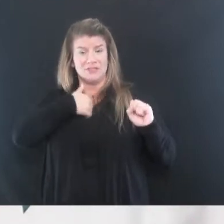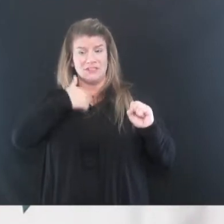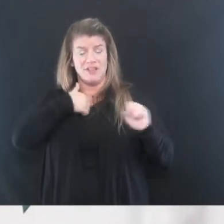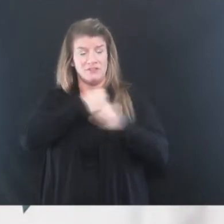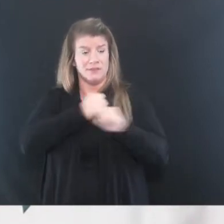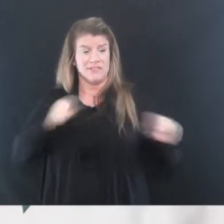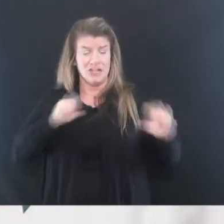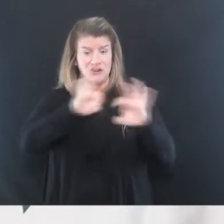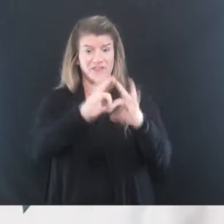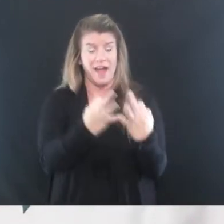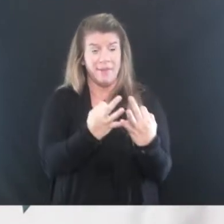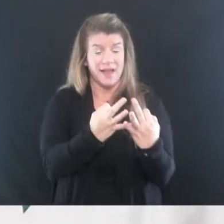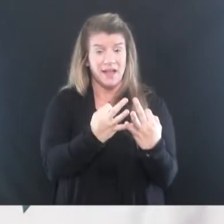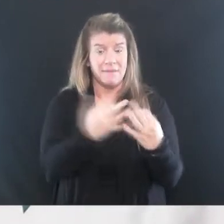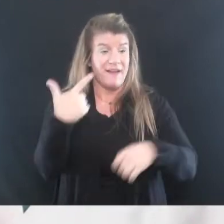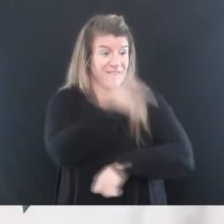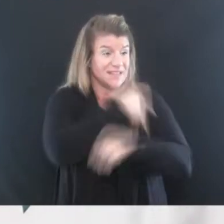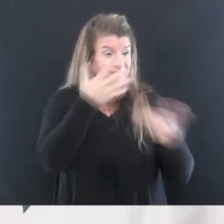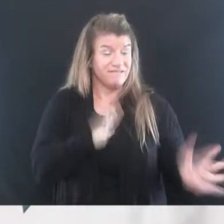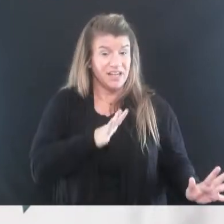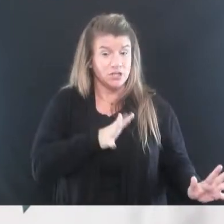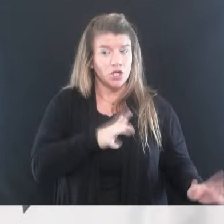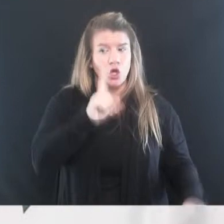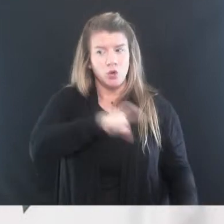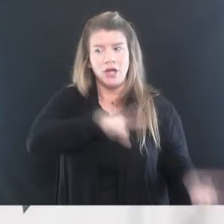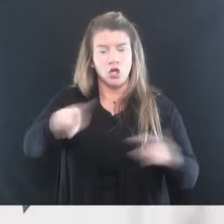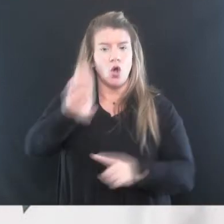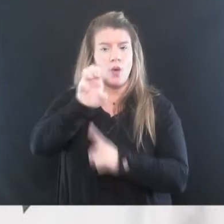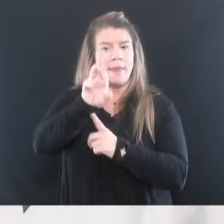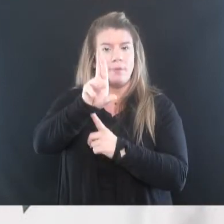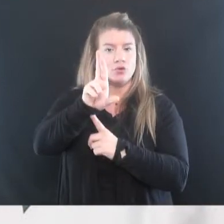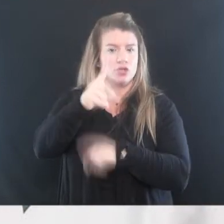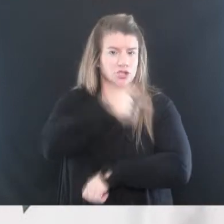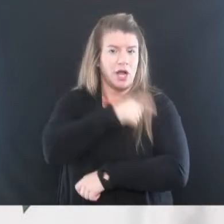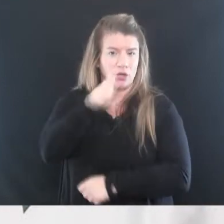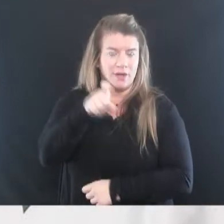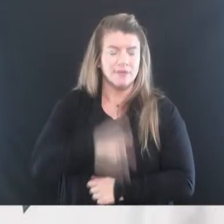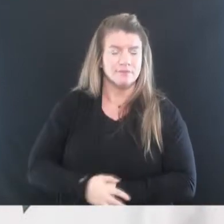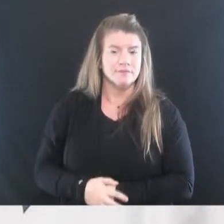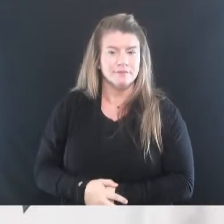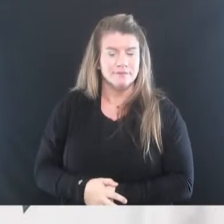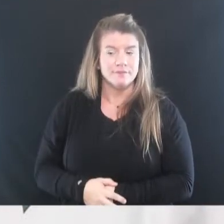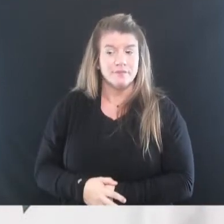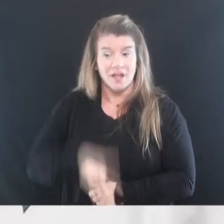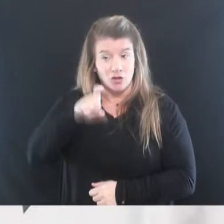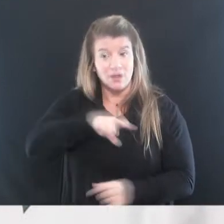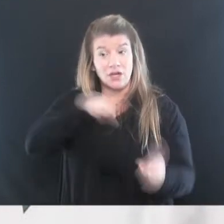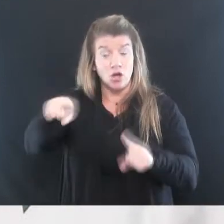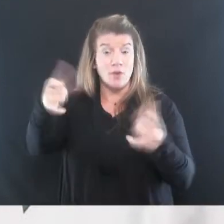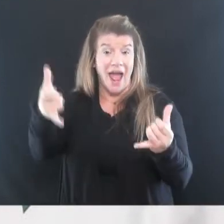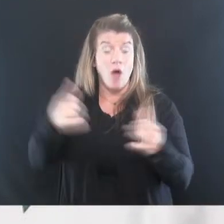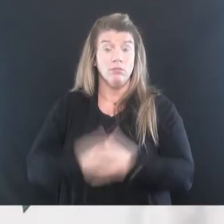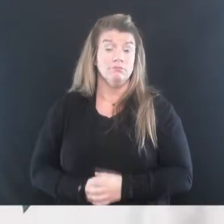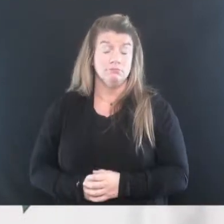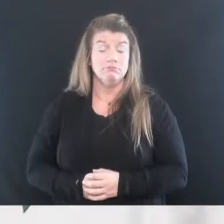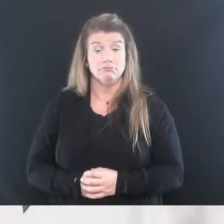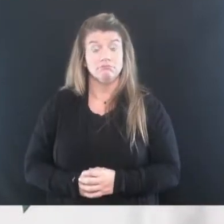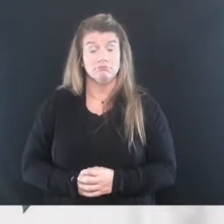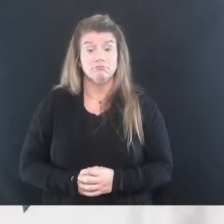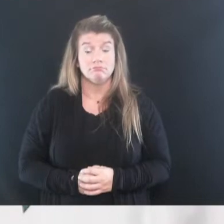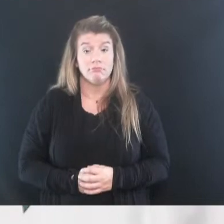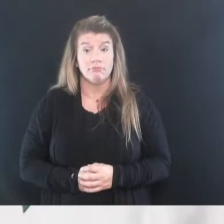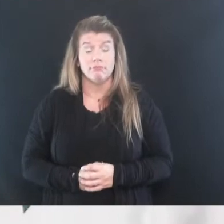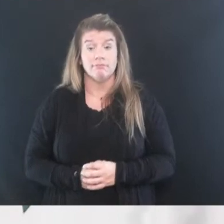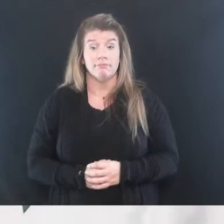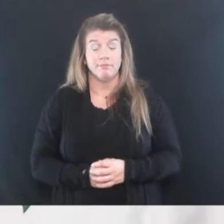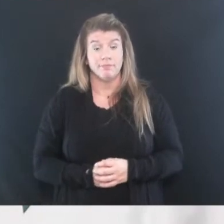ones and everything by getting vaccinated, you need to go get that booster shot. And you need to go right now. So that's I don't know